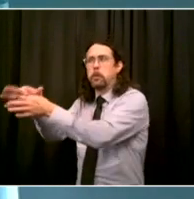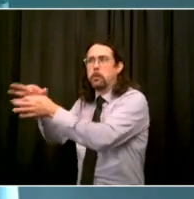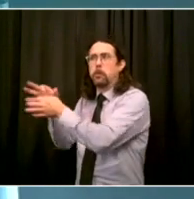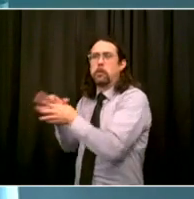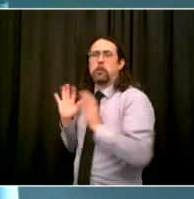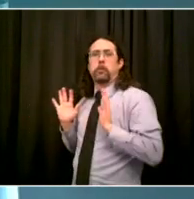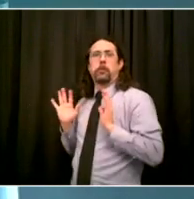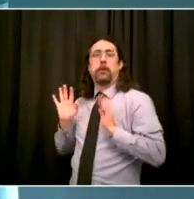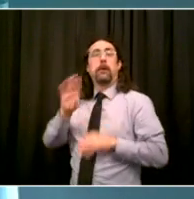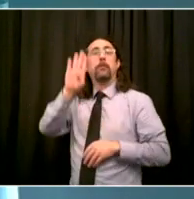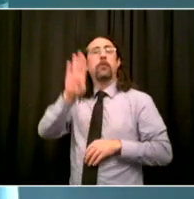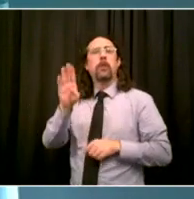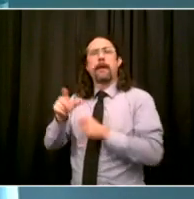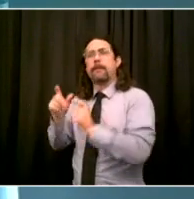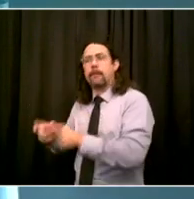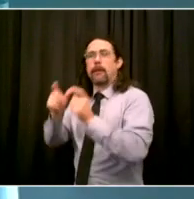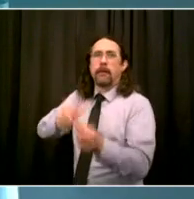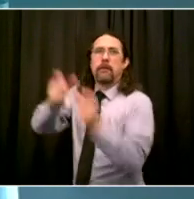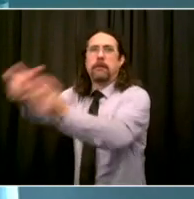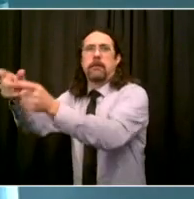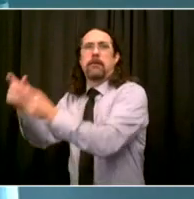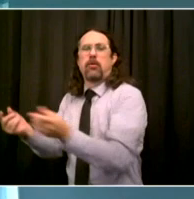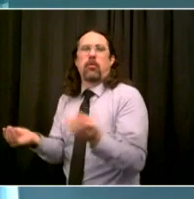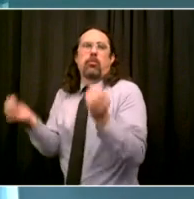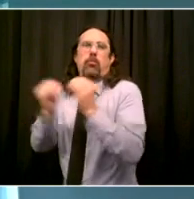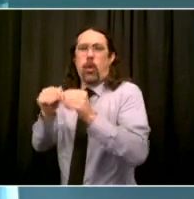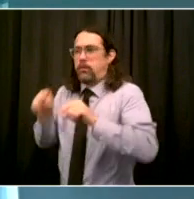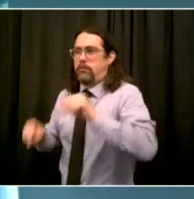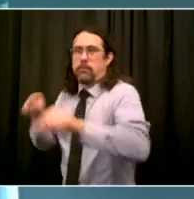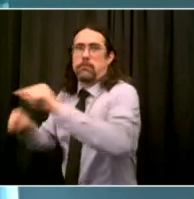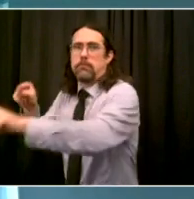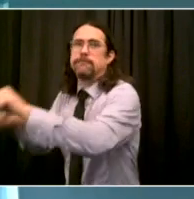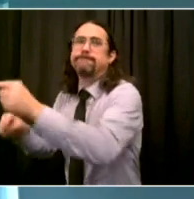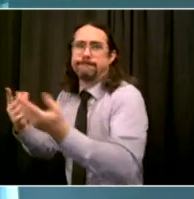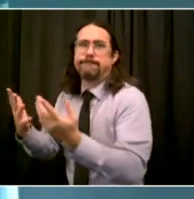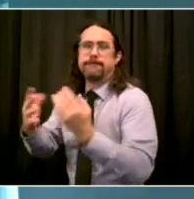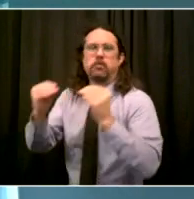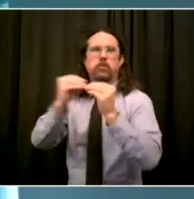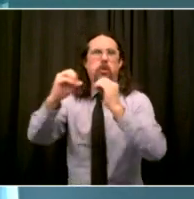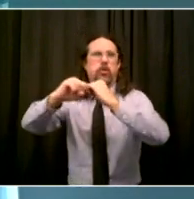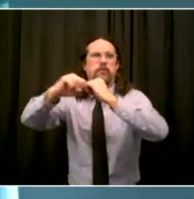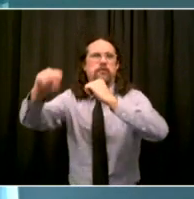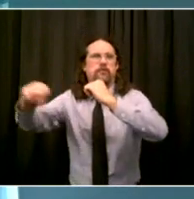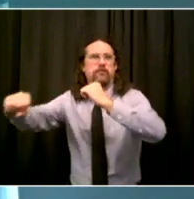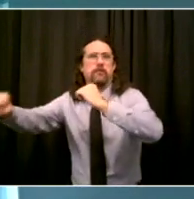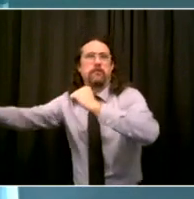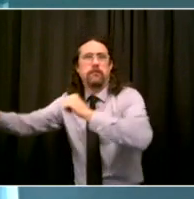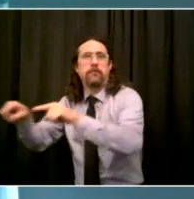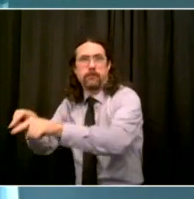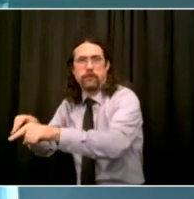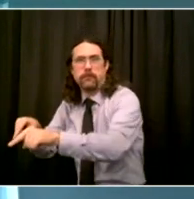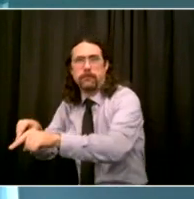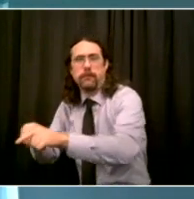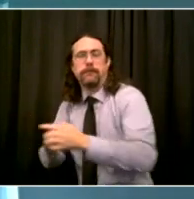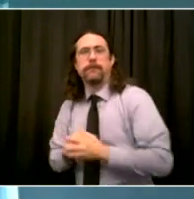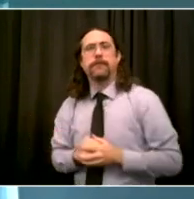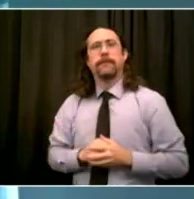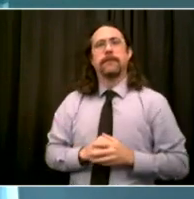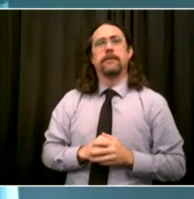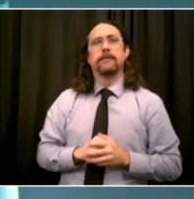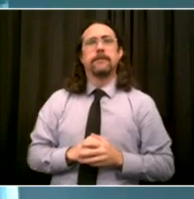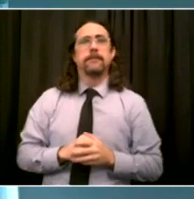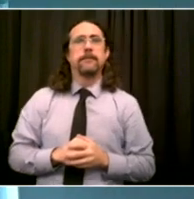ideal if we were able to identify, okay, there was one specific activity that was putting people at risk. What we continue to see is